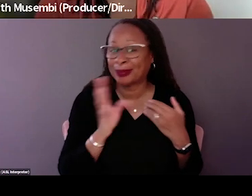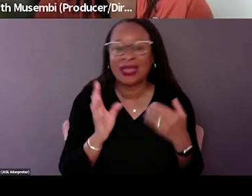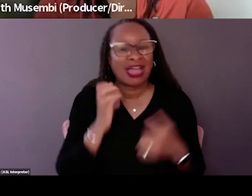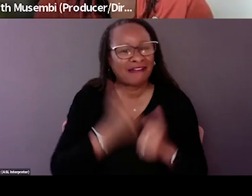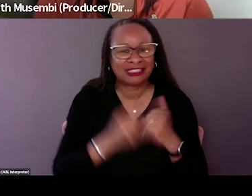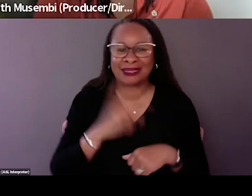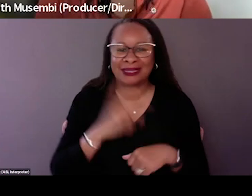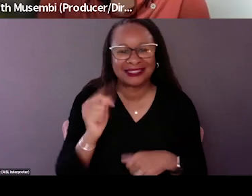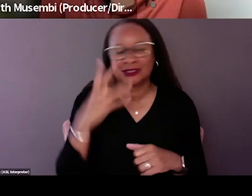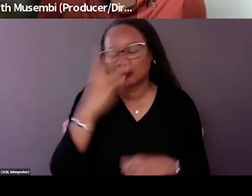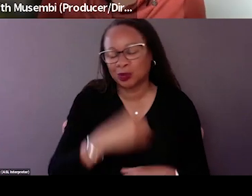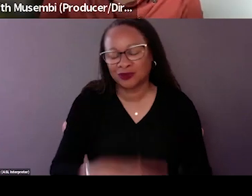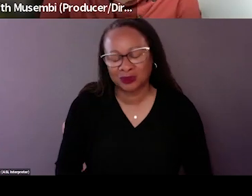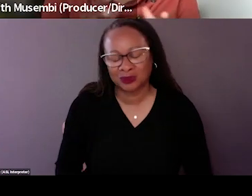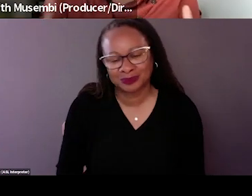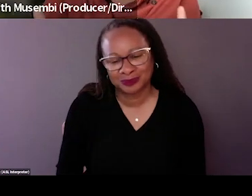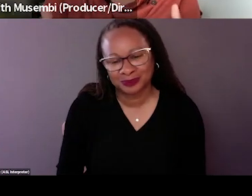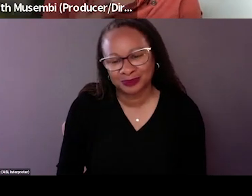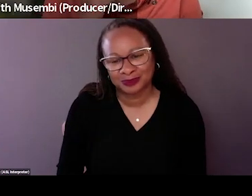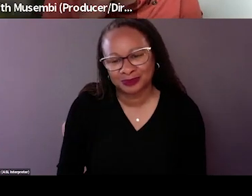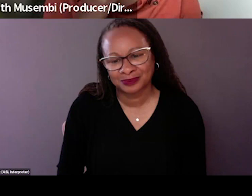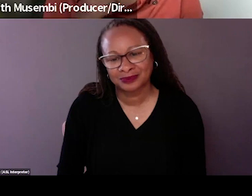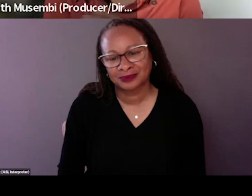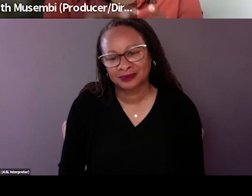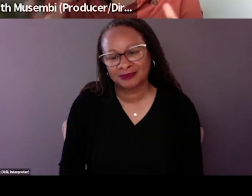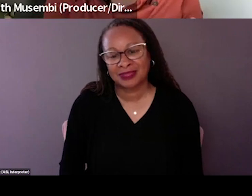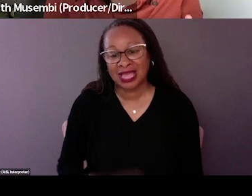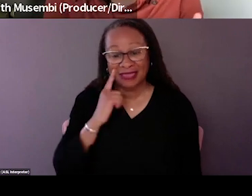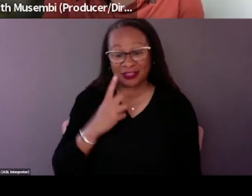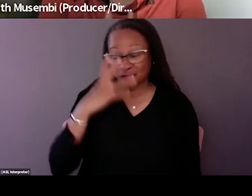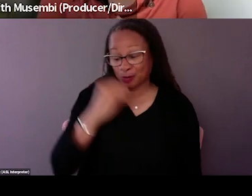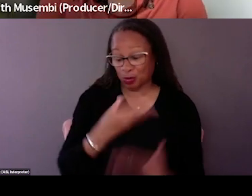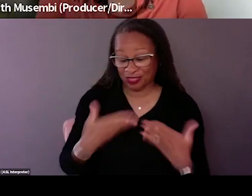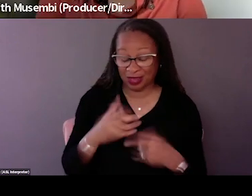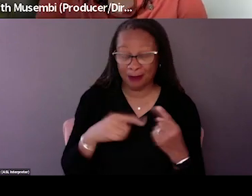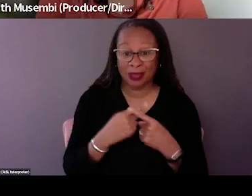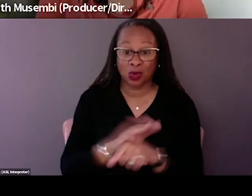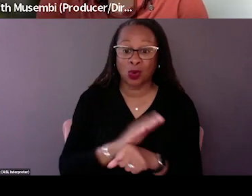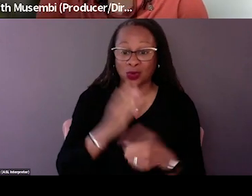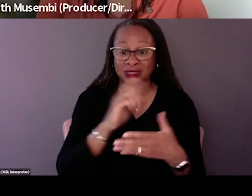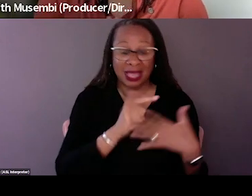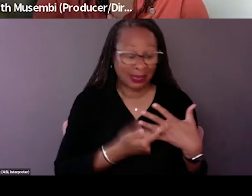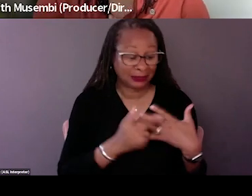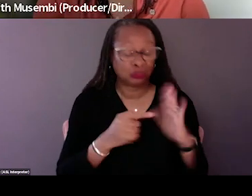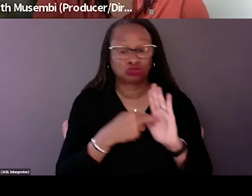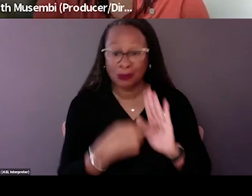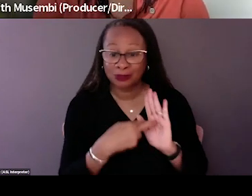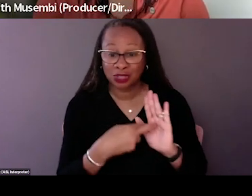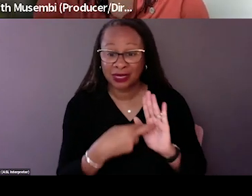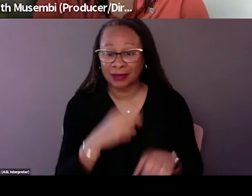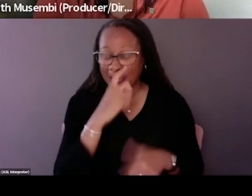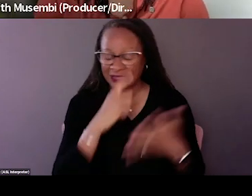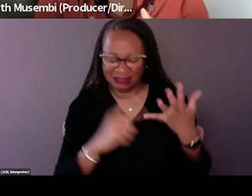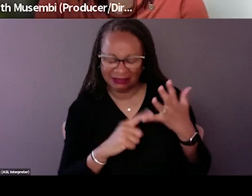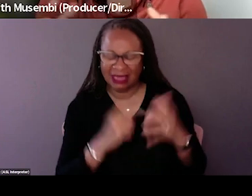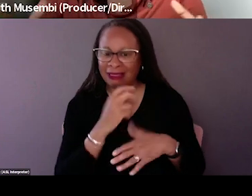Yeah. I mean, they and I think the beautiful thing about the whole episode is representing the